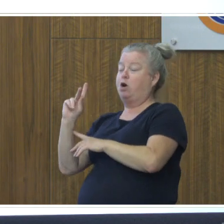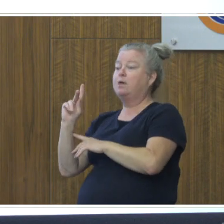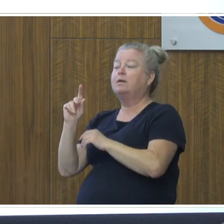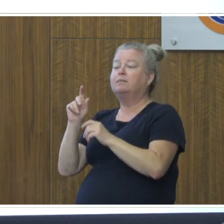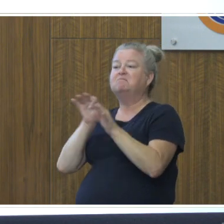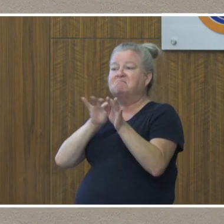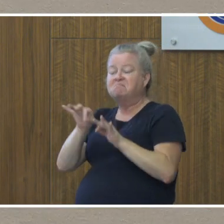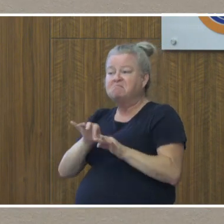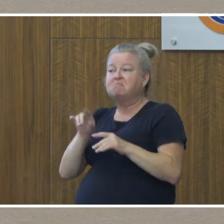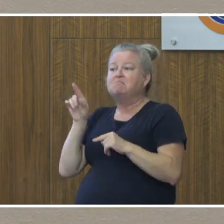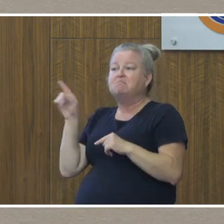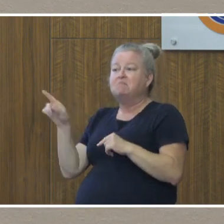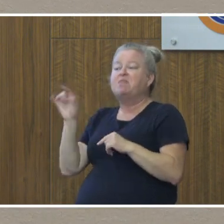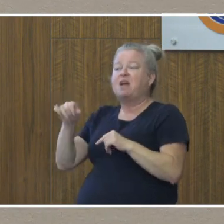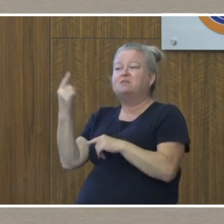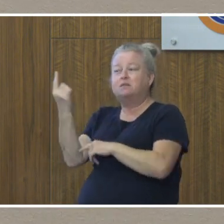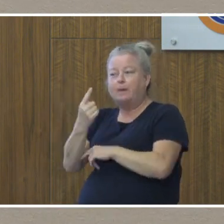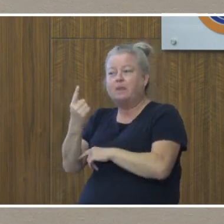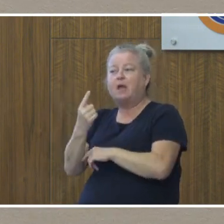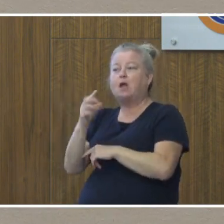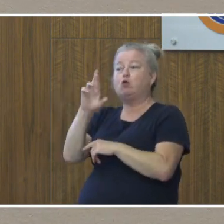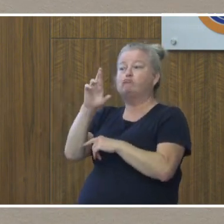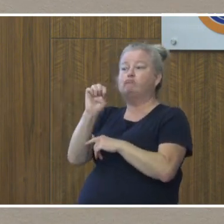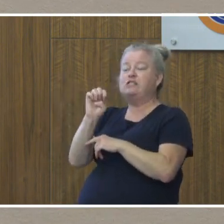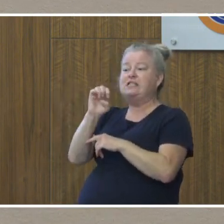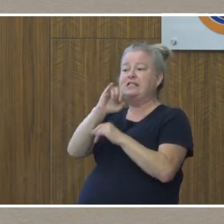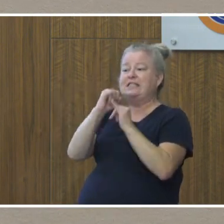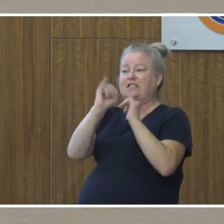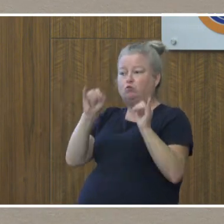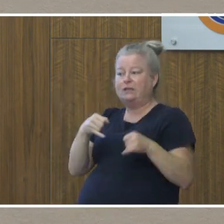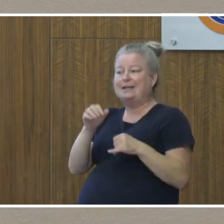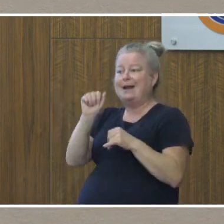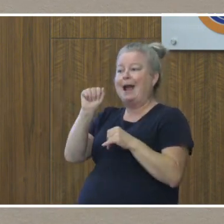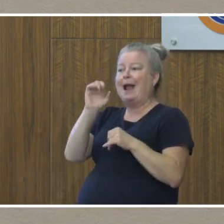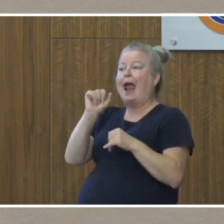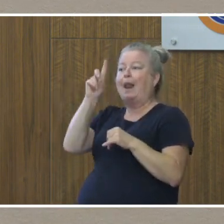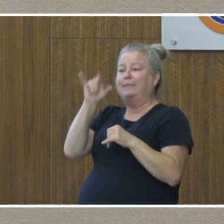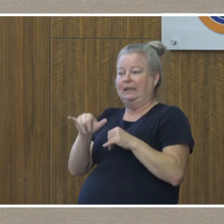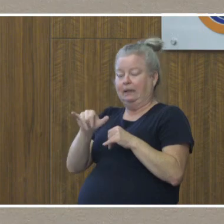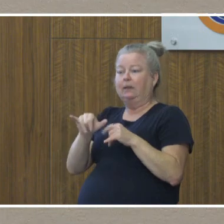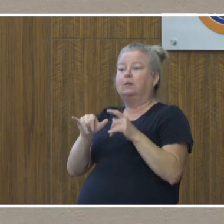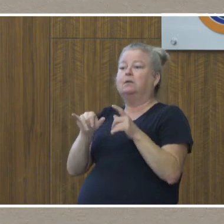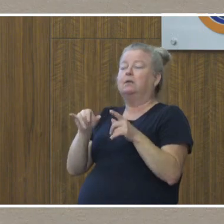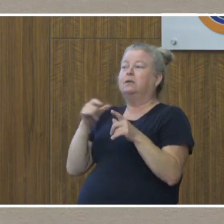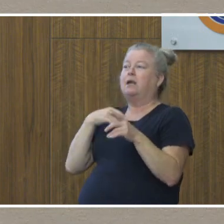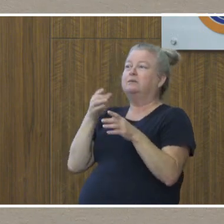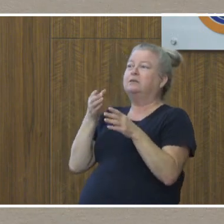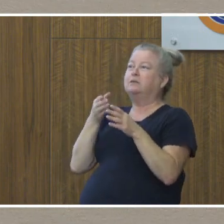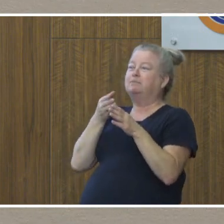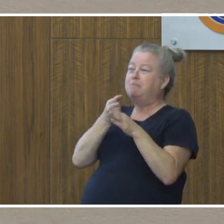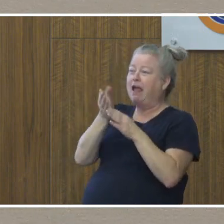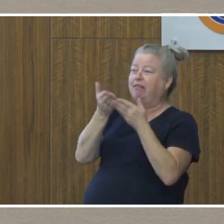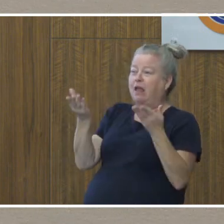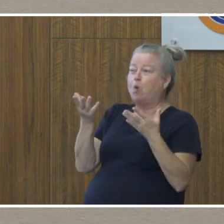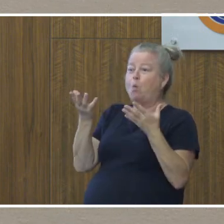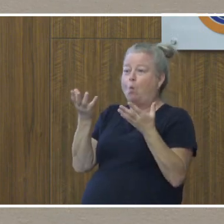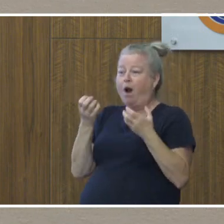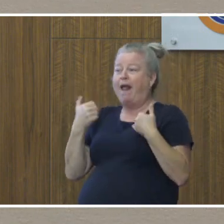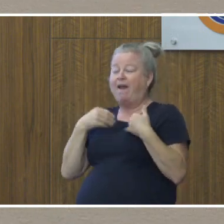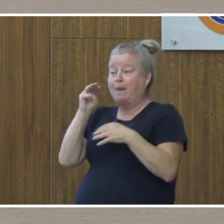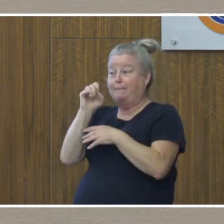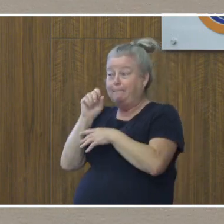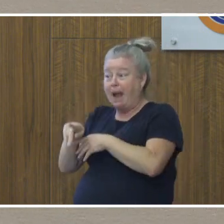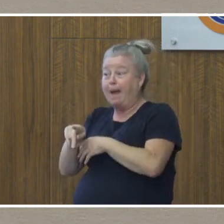In fact, when our redistricting academy, we talked about, the main thing is that you want to have a map that the register of